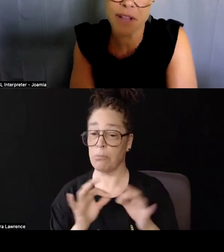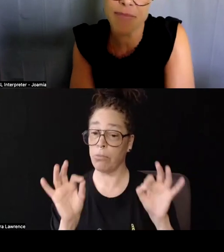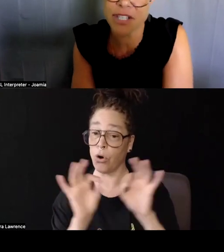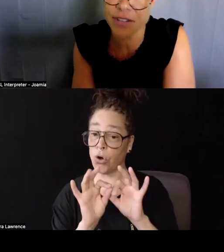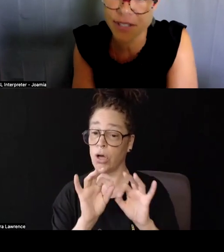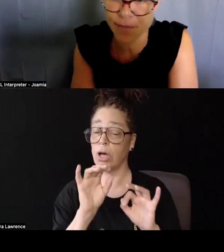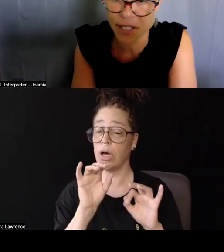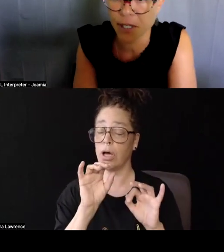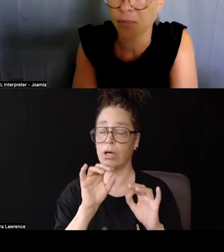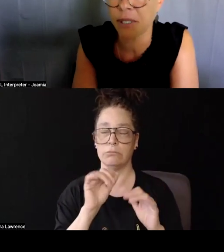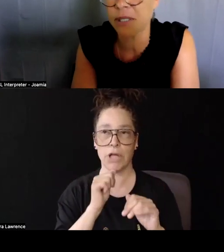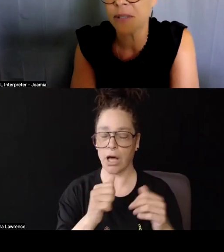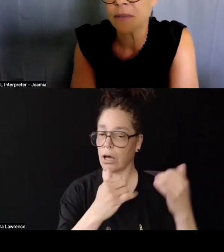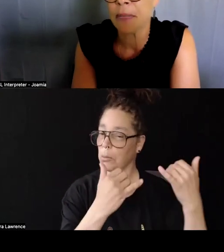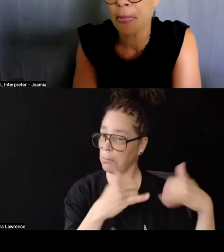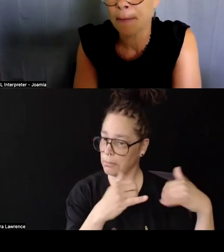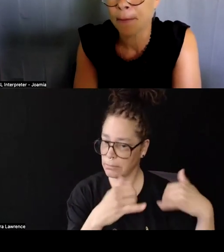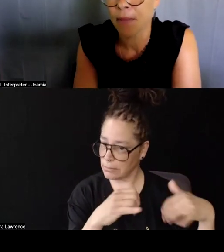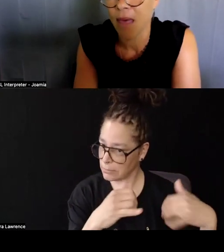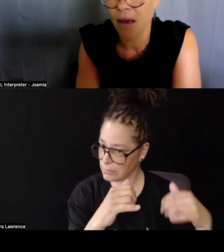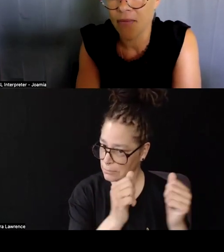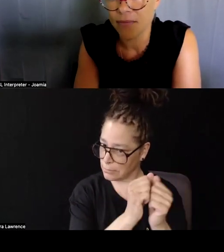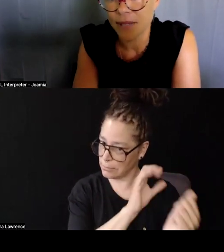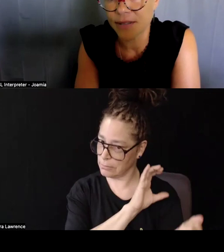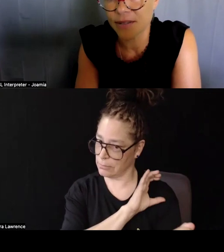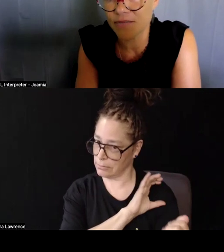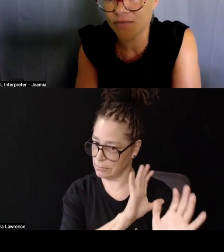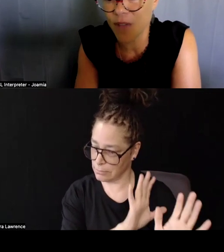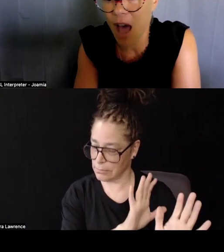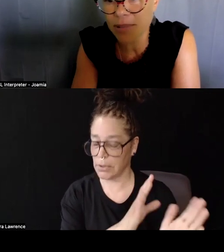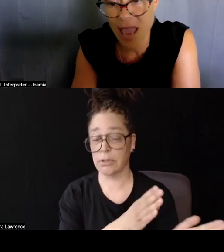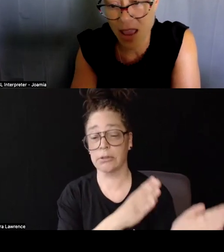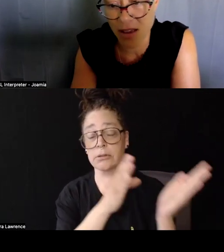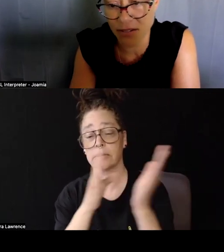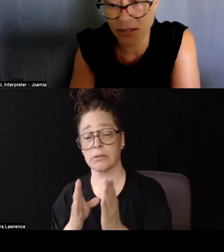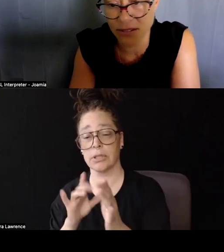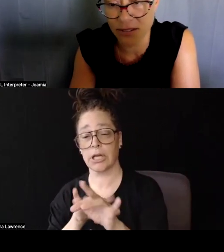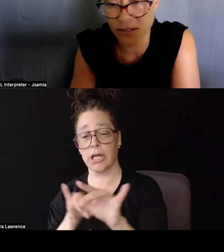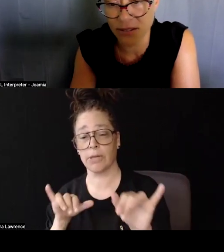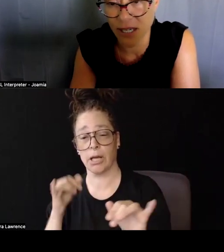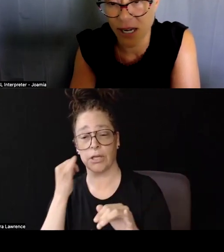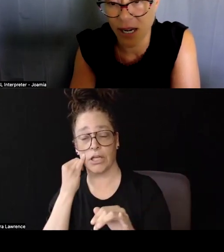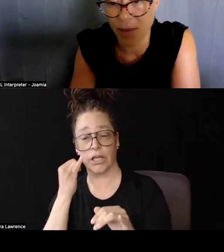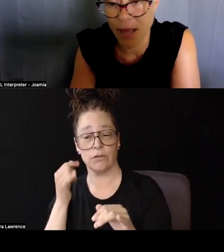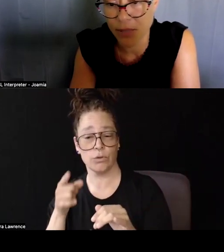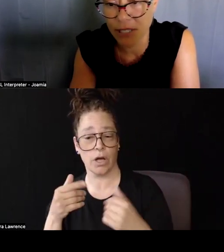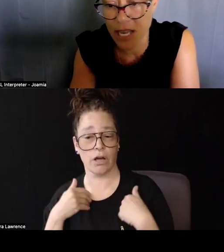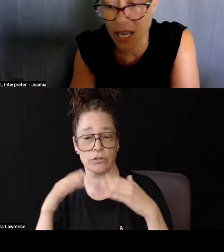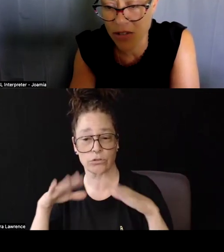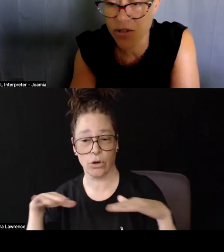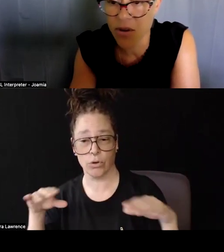Some people have mentioned this in my department. Um, Not playing